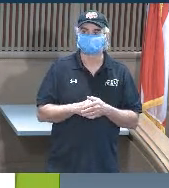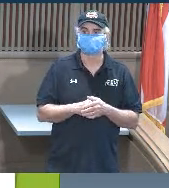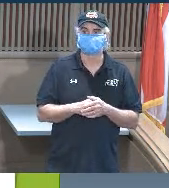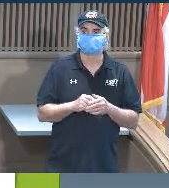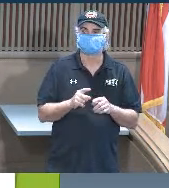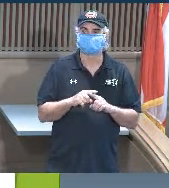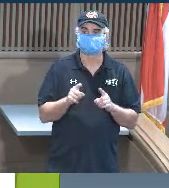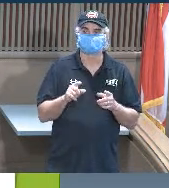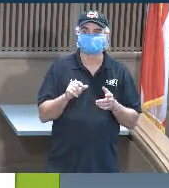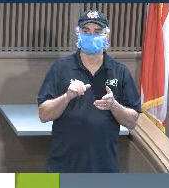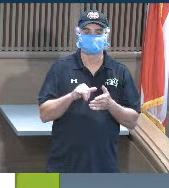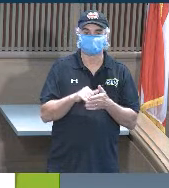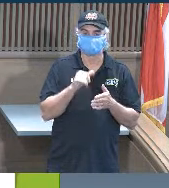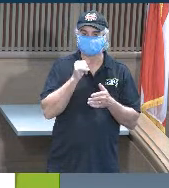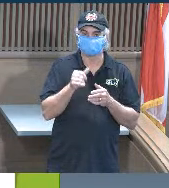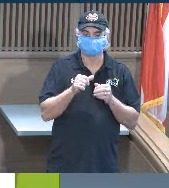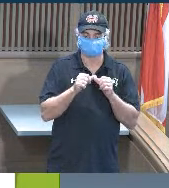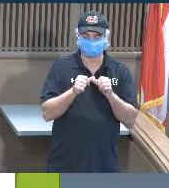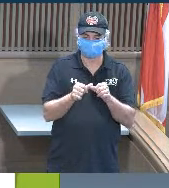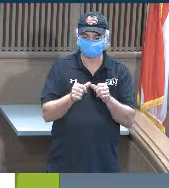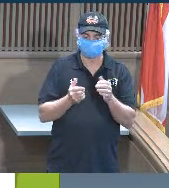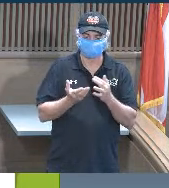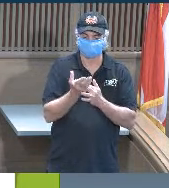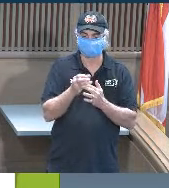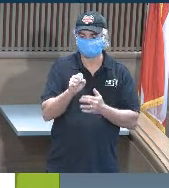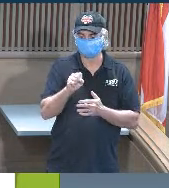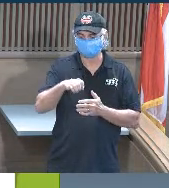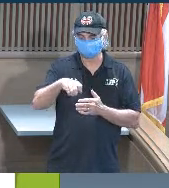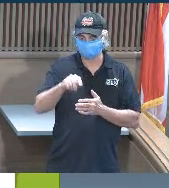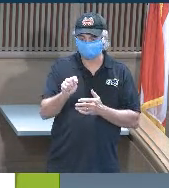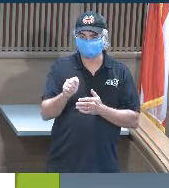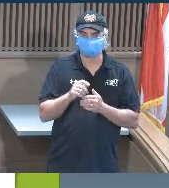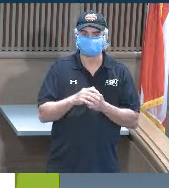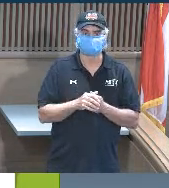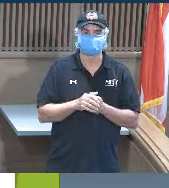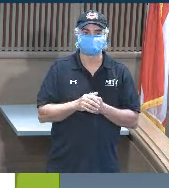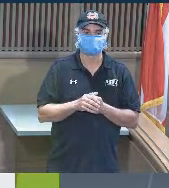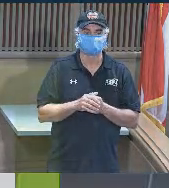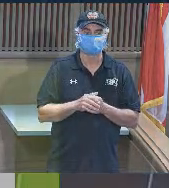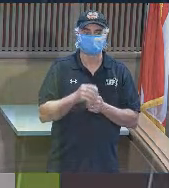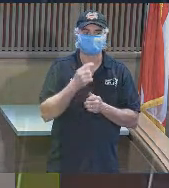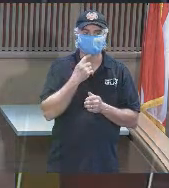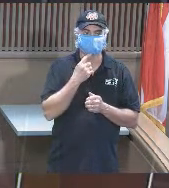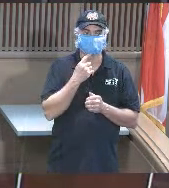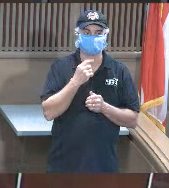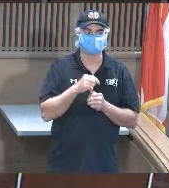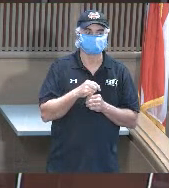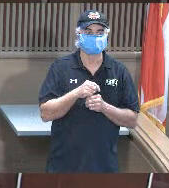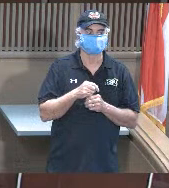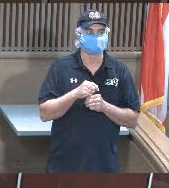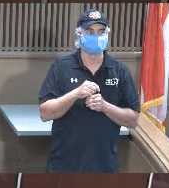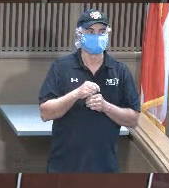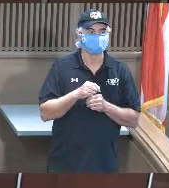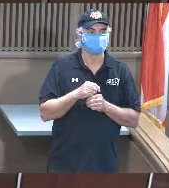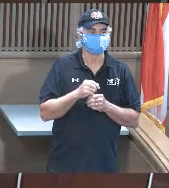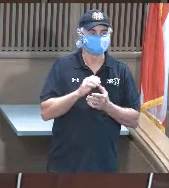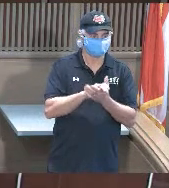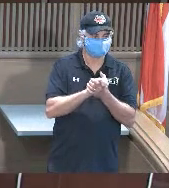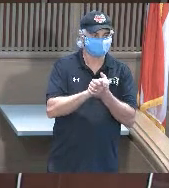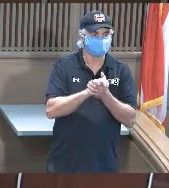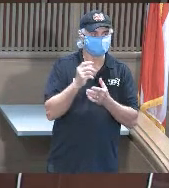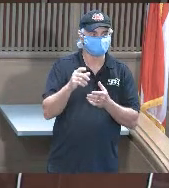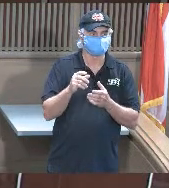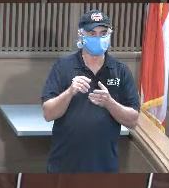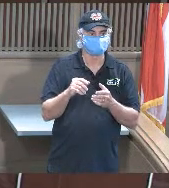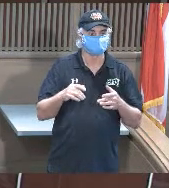though there was some increase. I want to commend the county for this event that's coming up this Saturday. Encourage everyone who